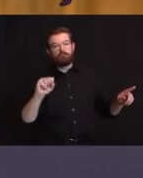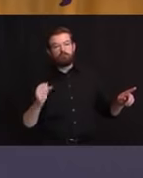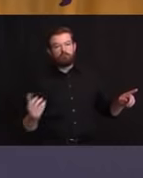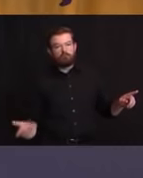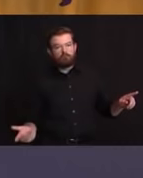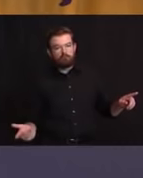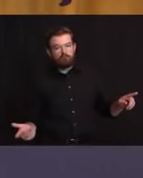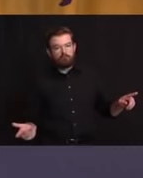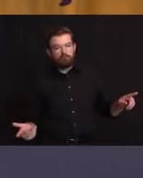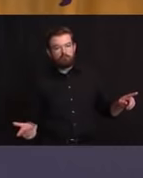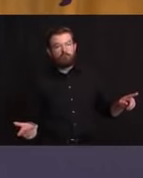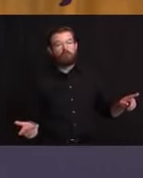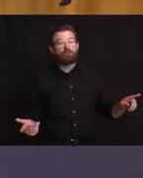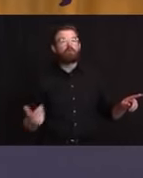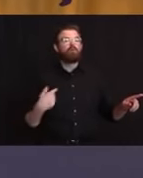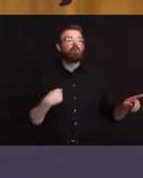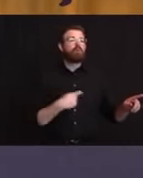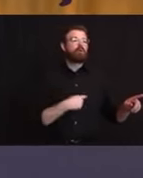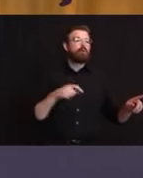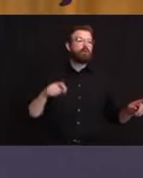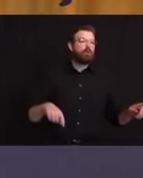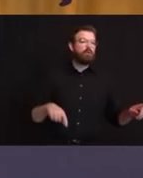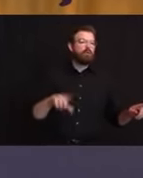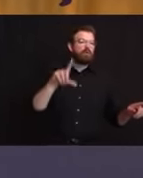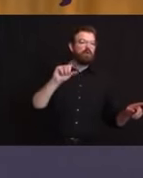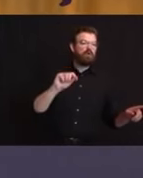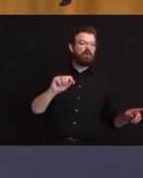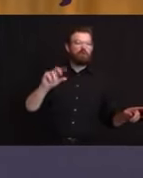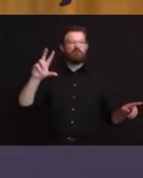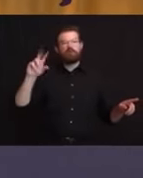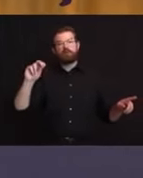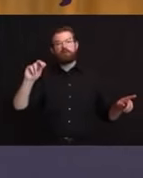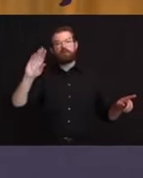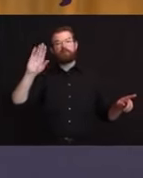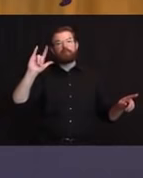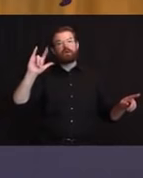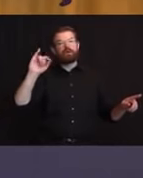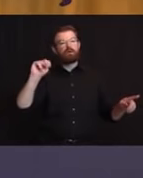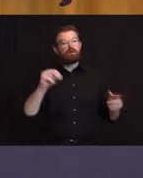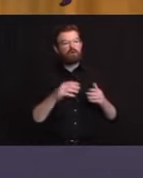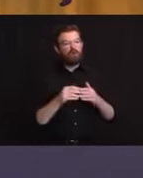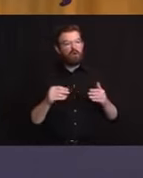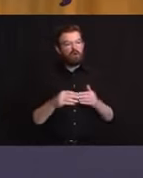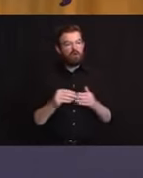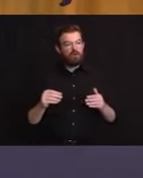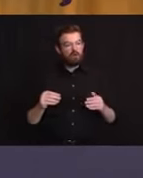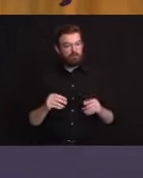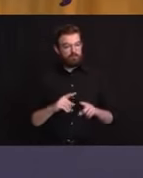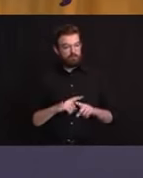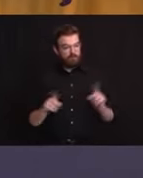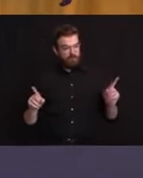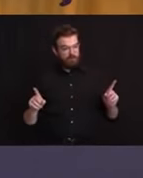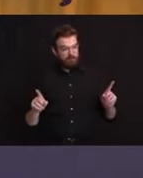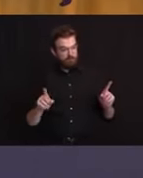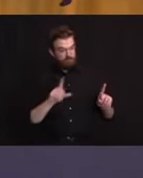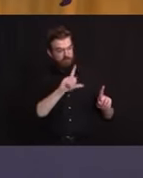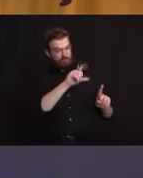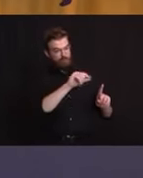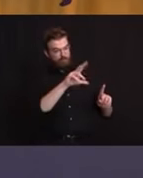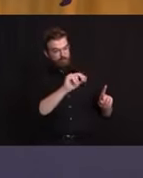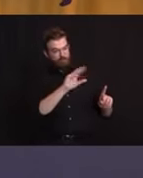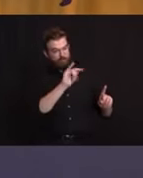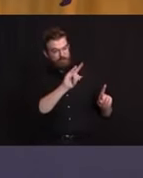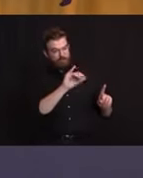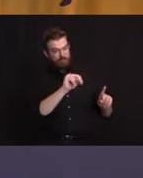billion in assistance from the feds, but your office has not provided a breakdown with any specifics of how you arrived at this figure. Can you explain how